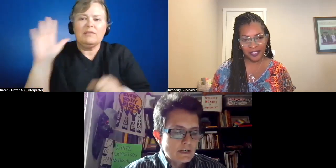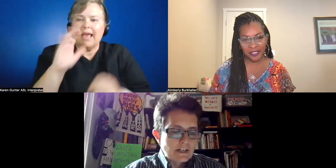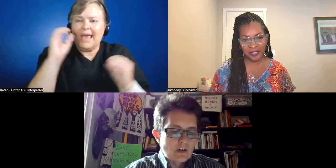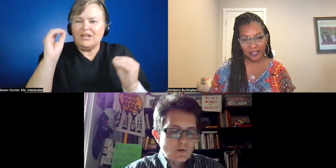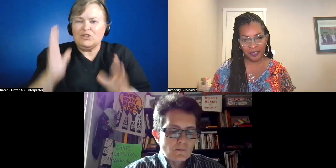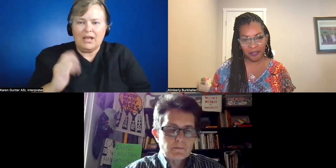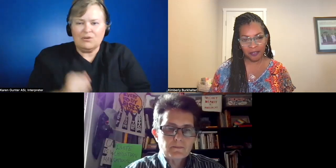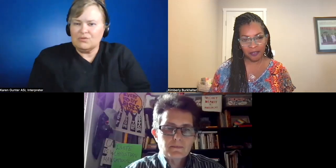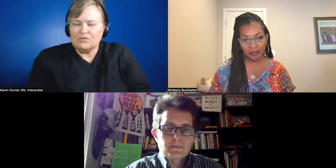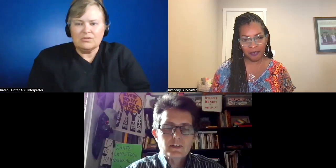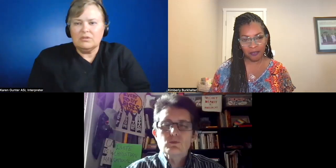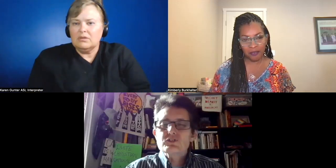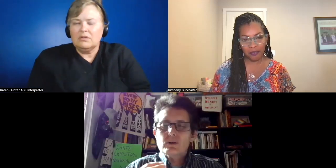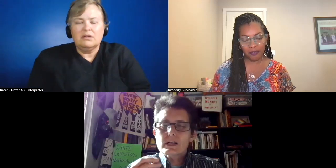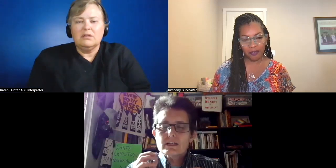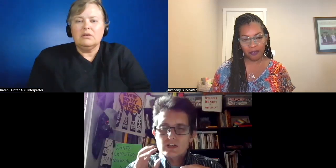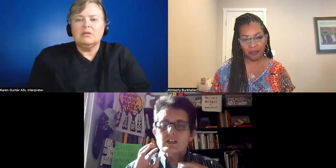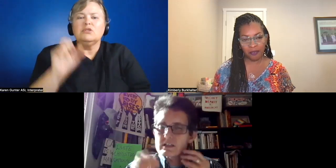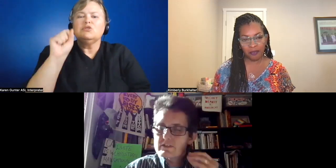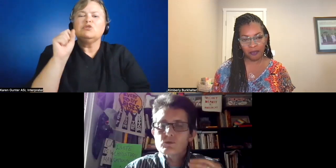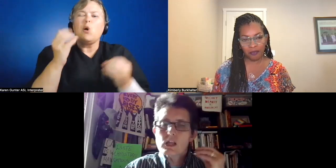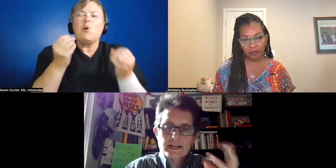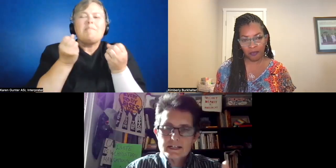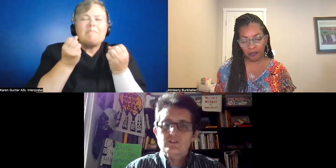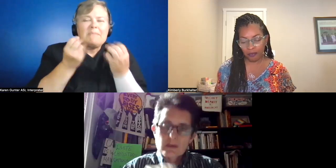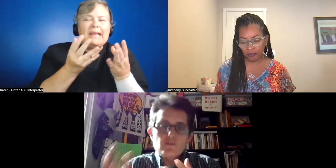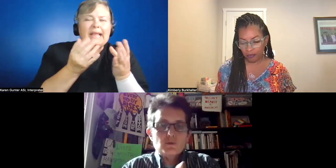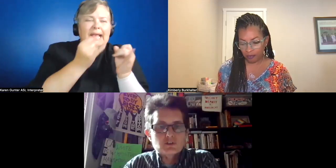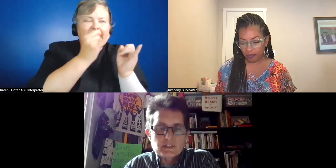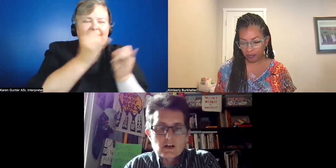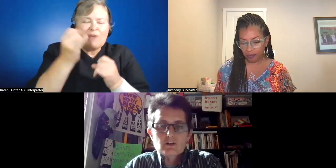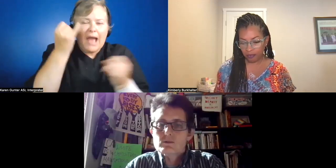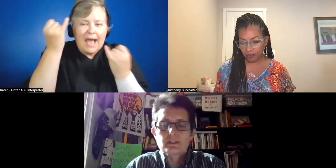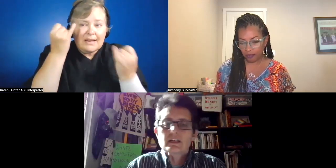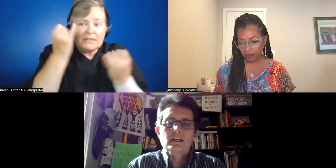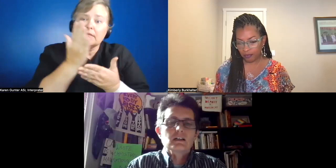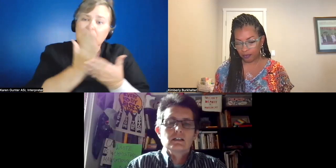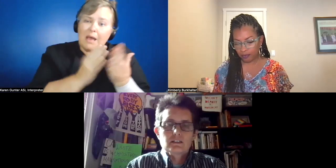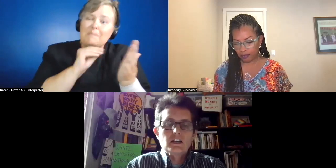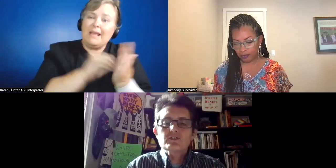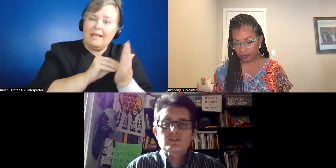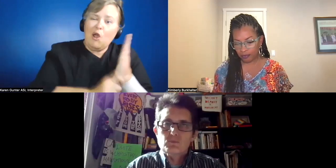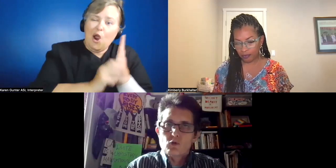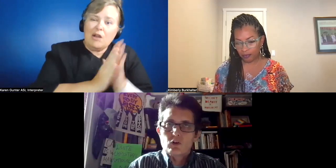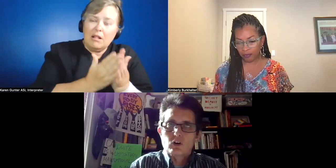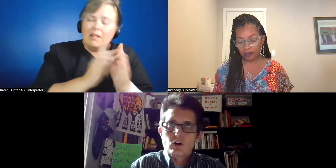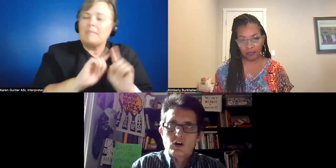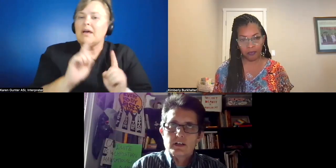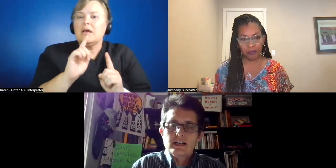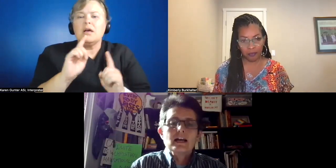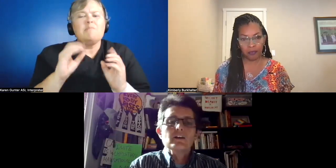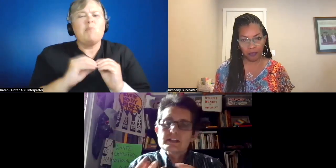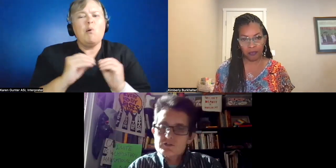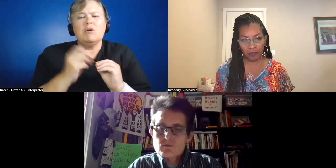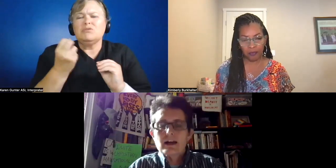were, there were so many just individual ideas, some of which are in the article, but like dozens more